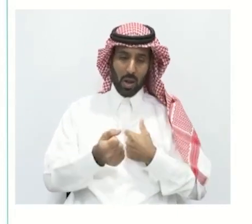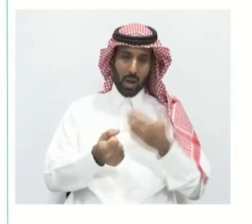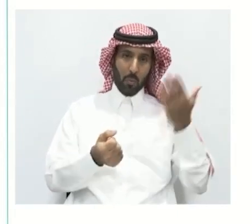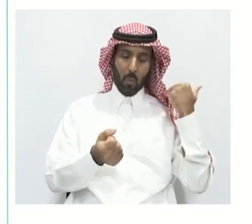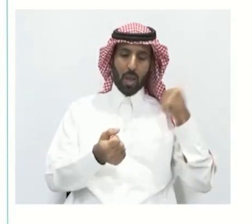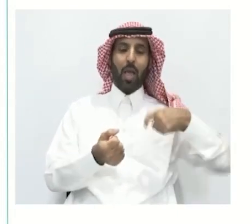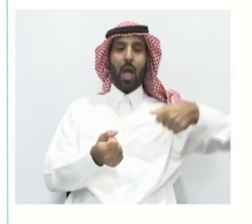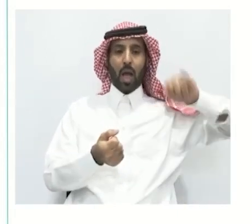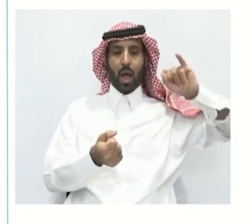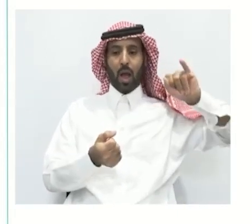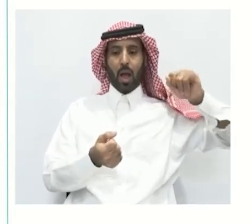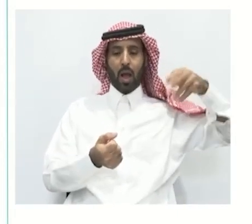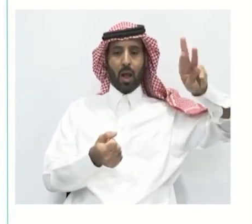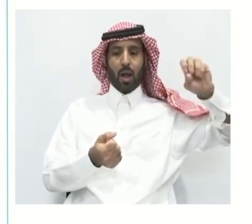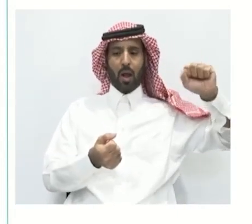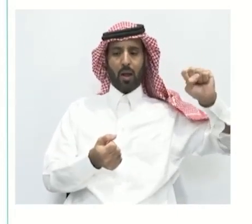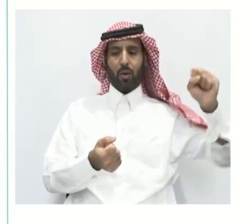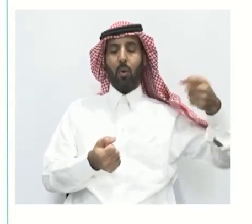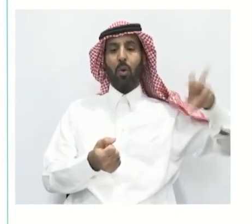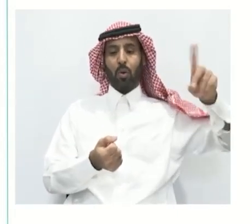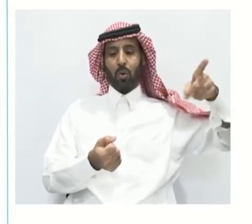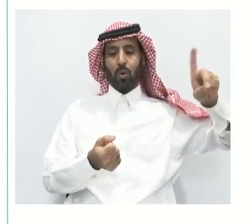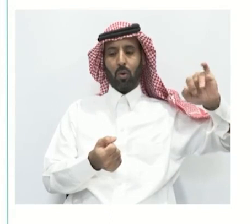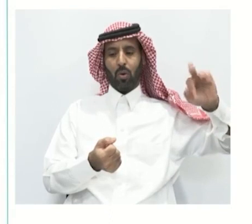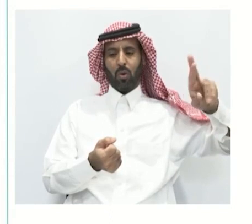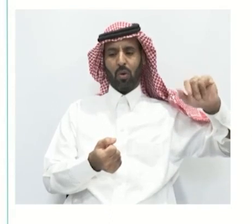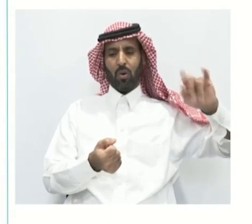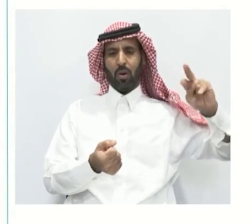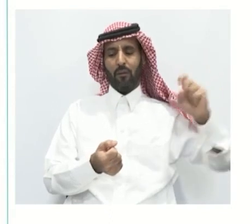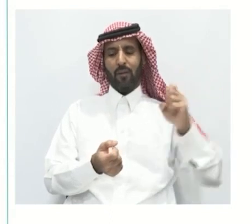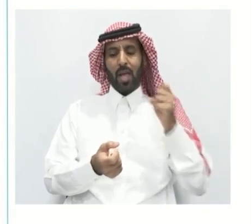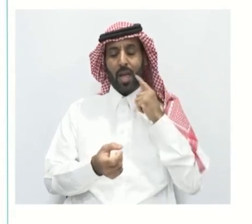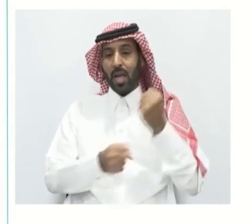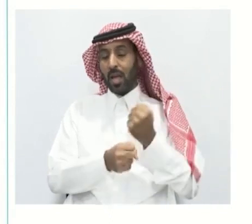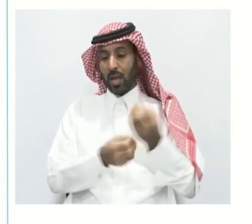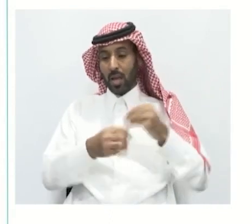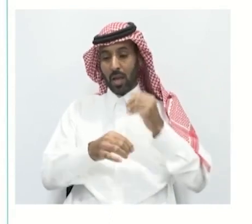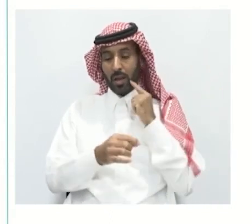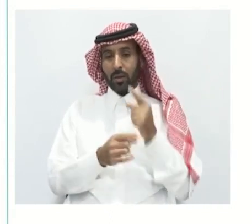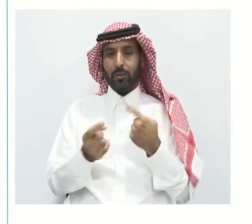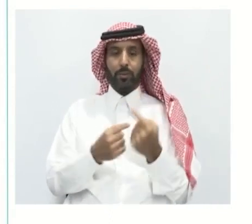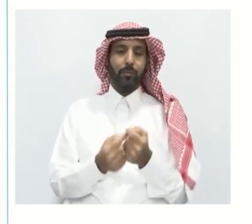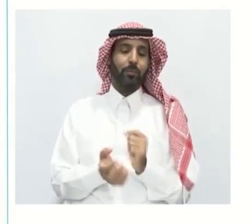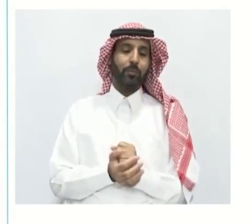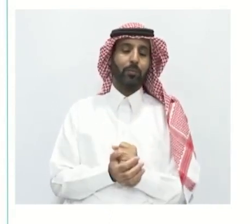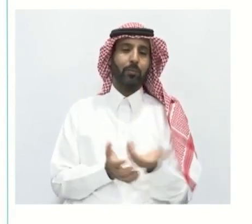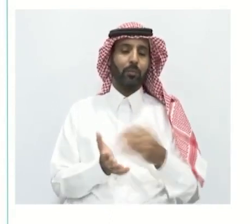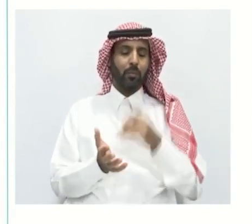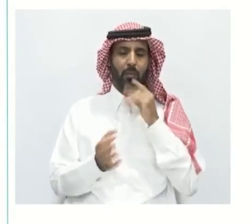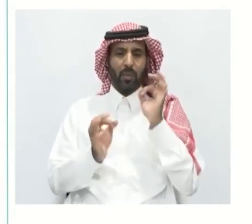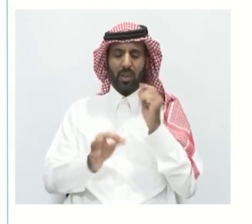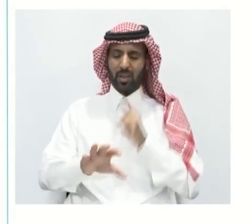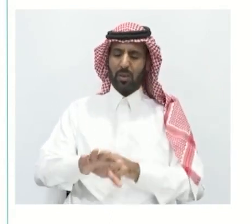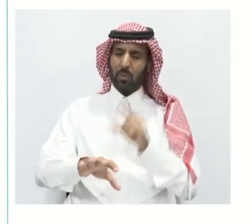or were, then the verb with the ing. Again, we use the past progressive when we talk about a